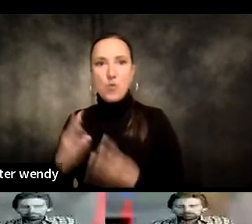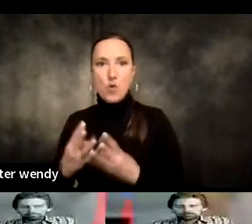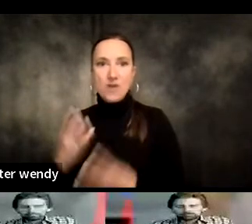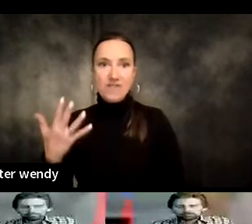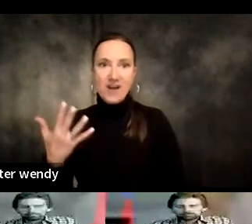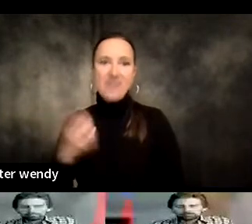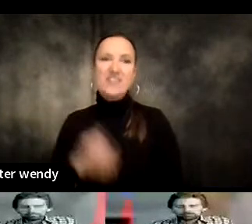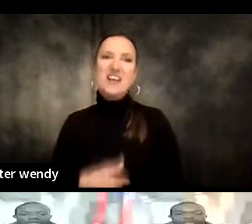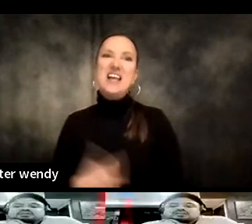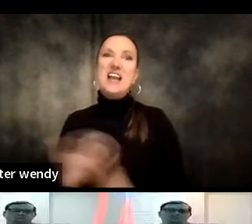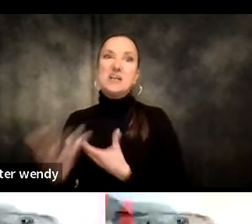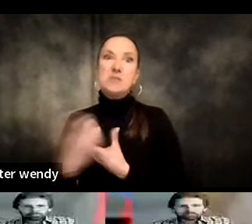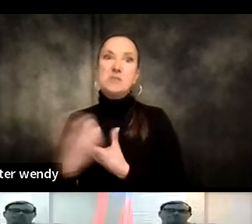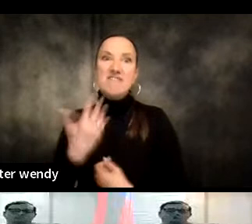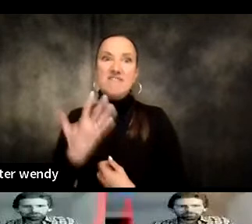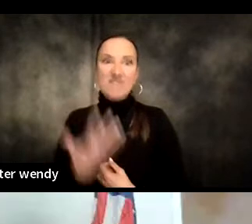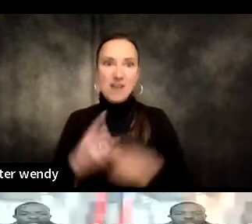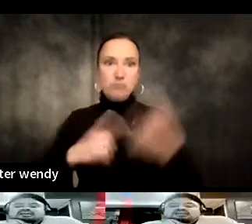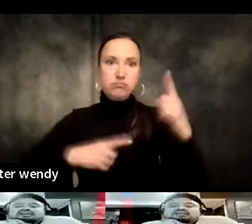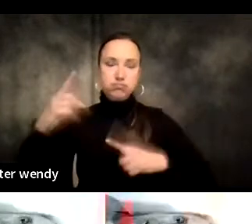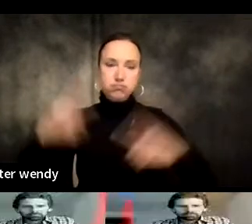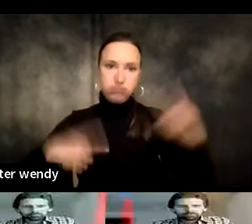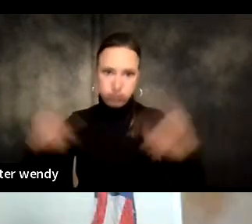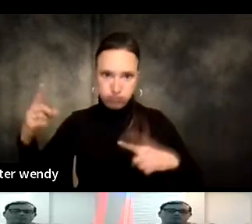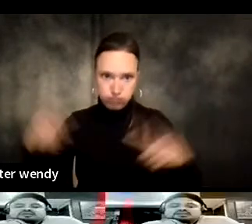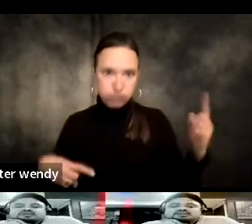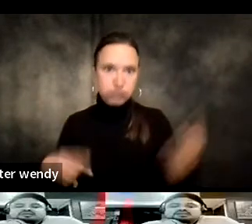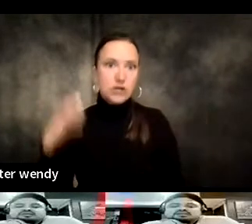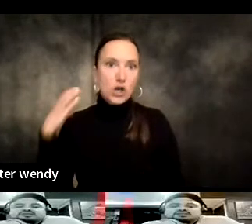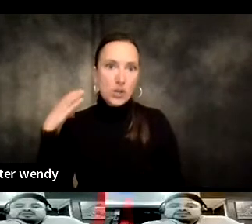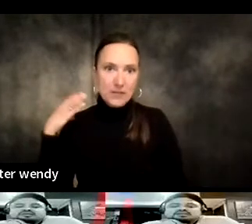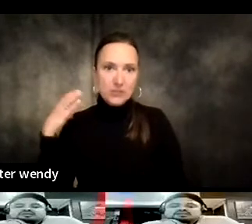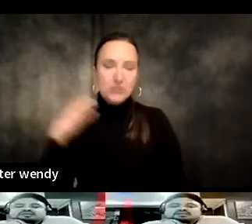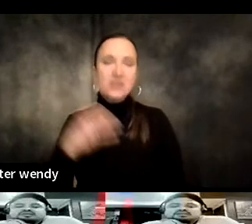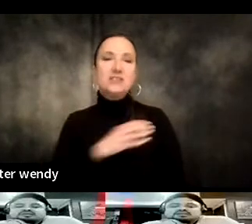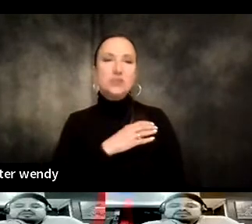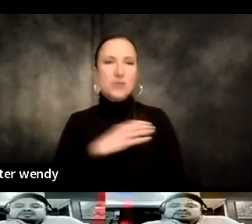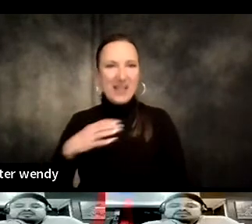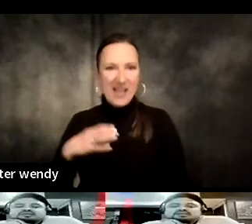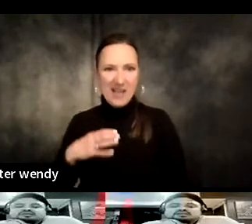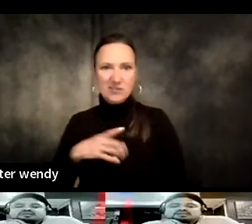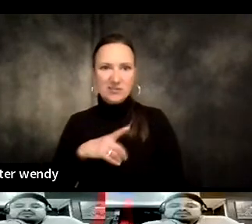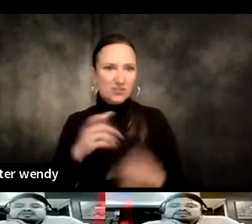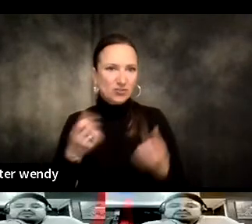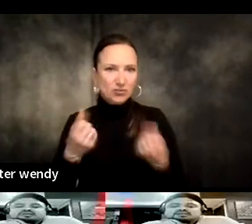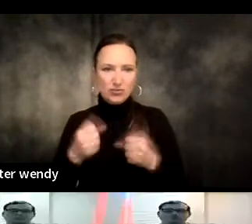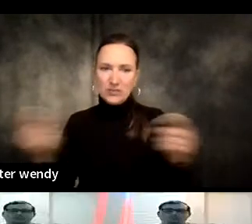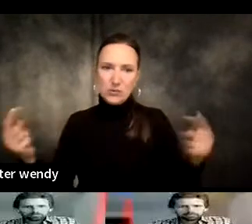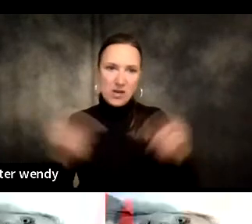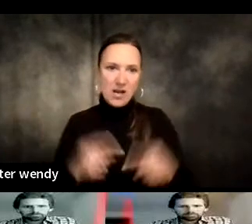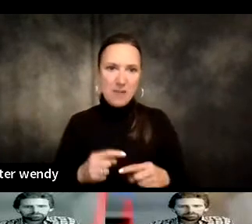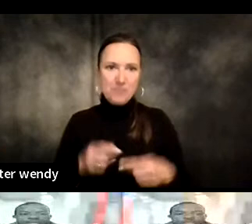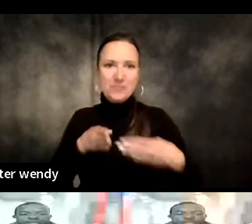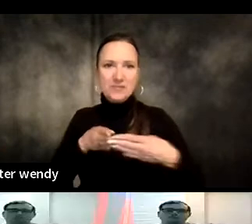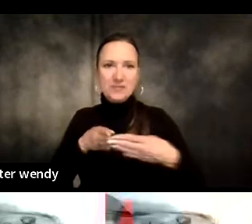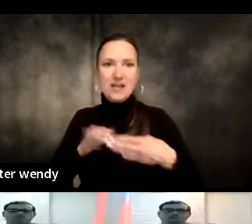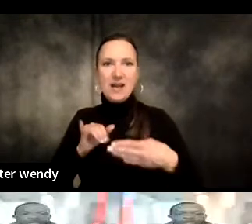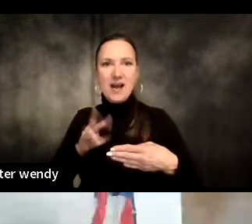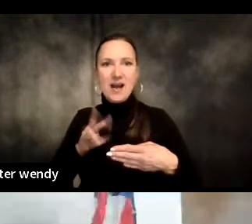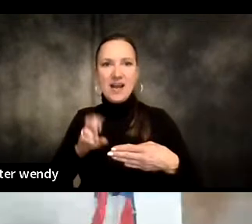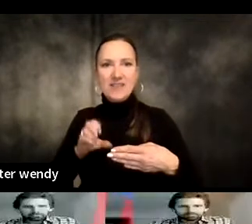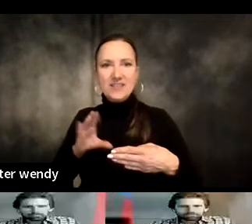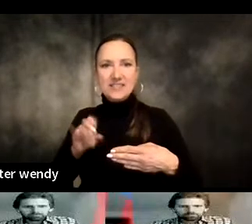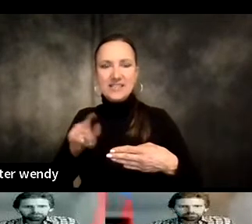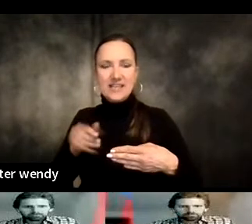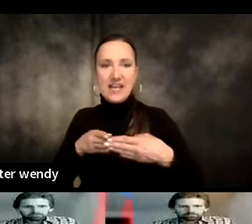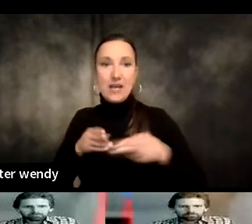different commissioners. And the council member's office is making an effort to come specifically to the area, Mount Olivet, between Ivy City and Northern Trinidad.